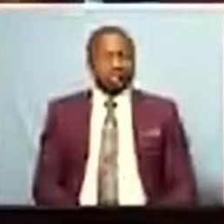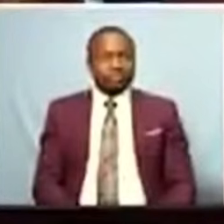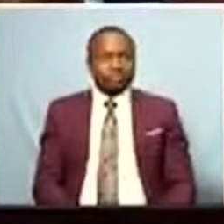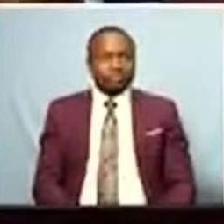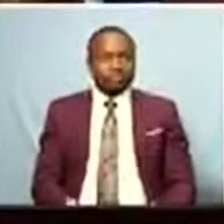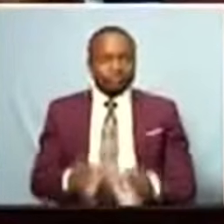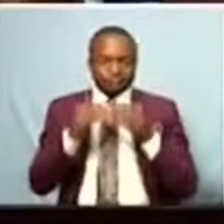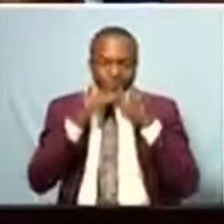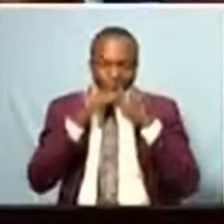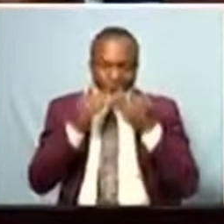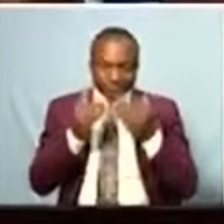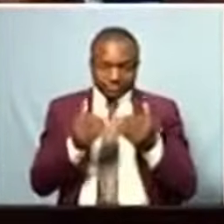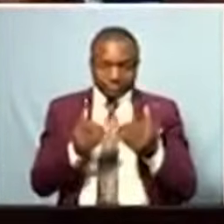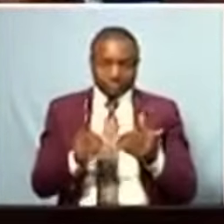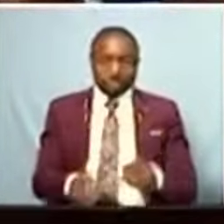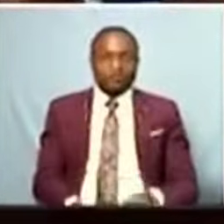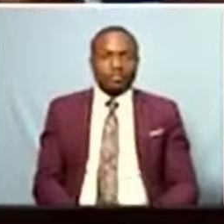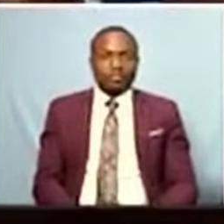Thank you.